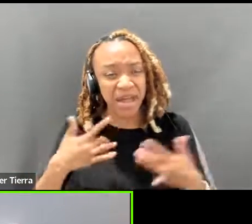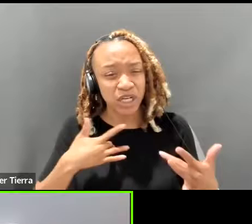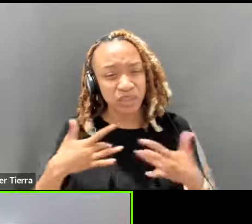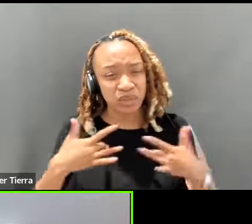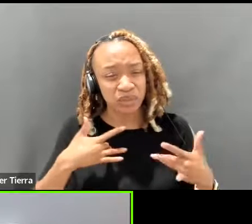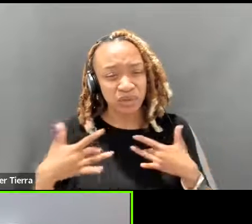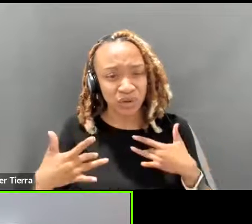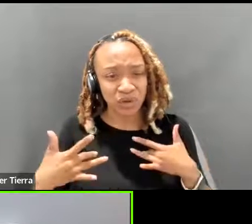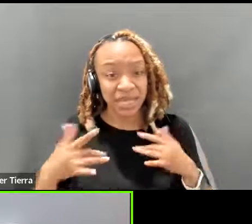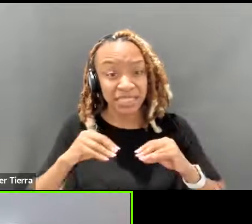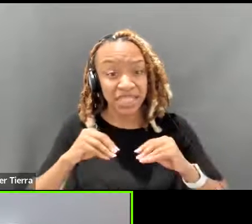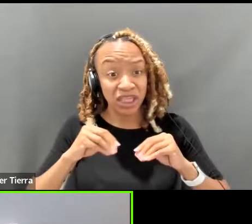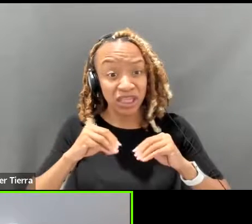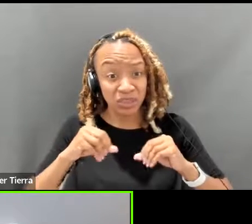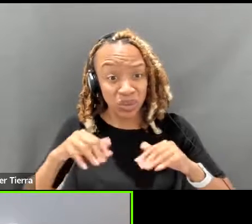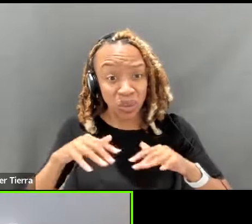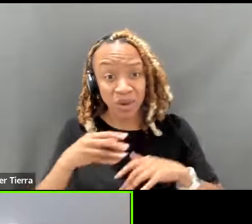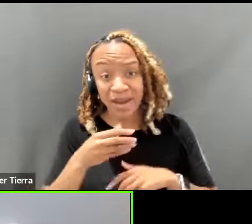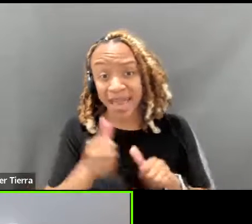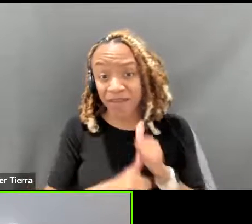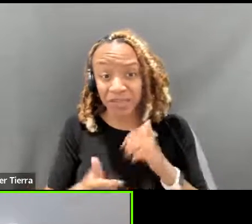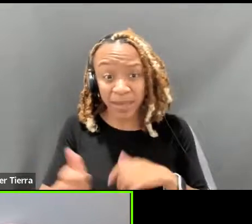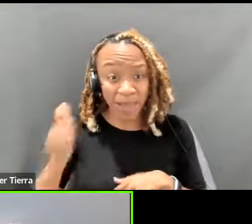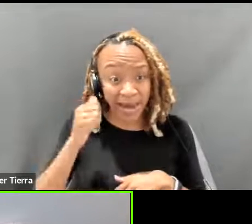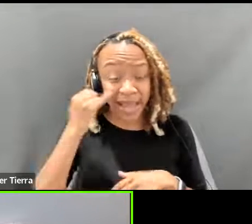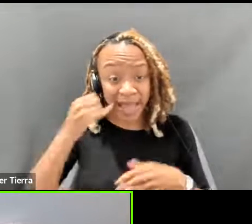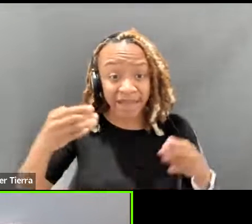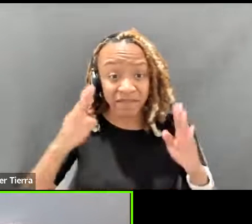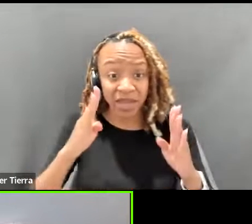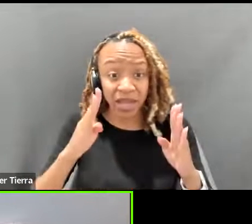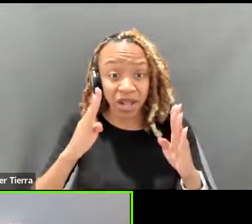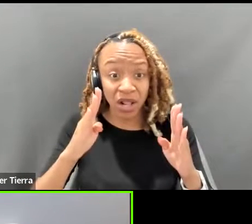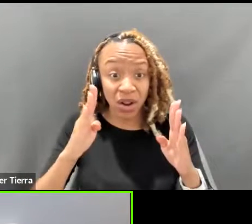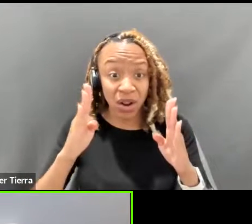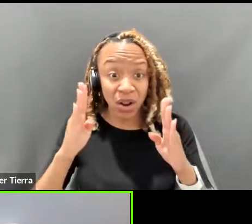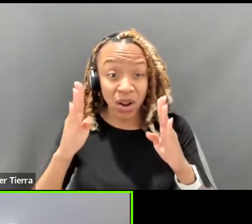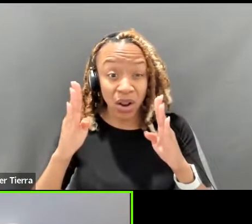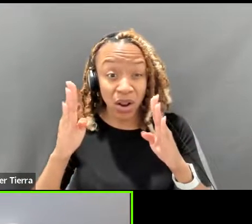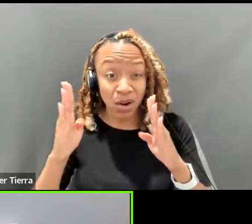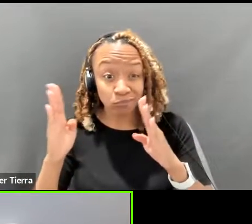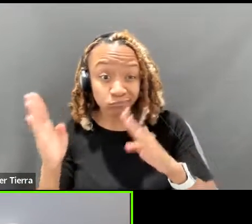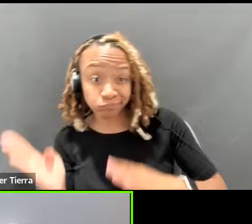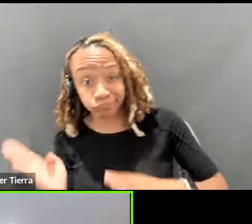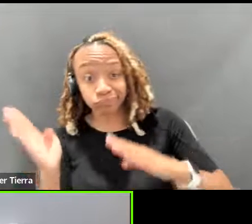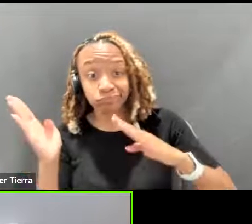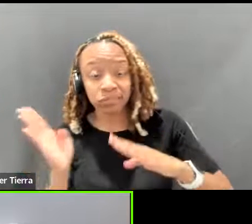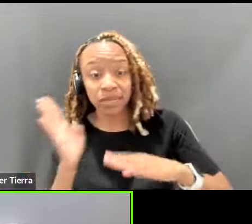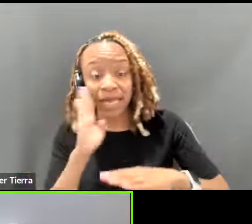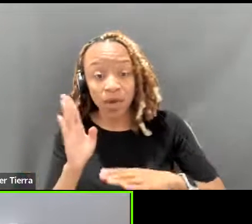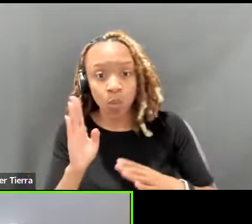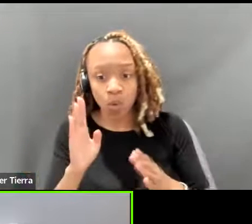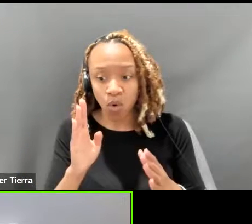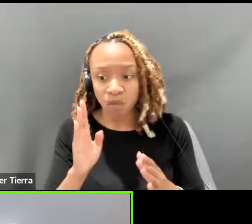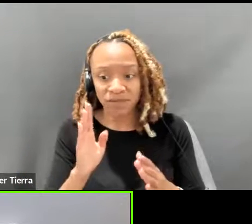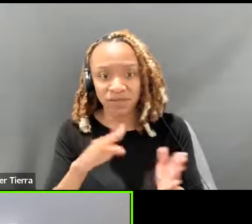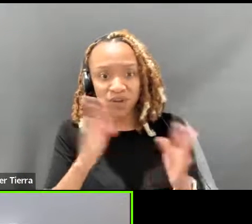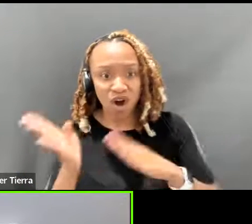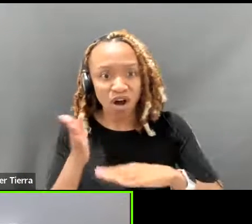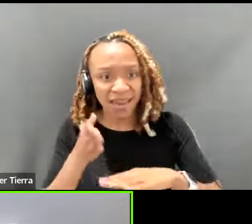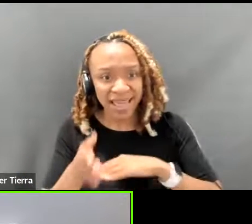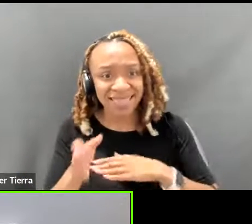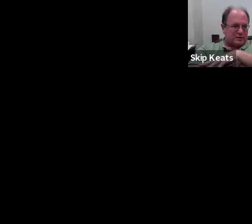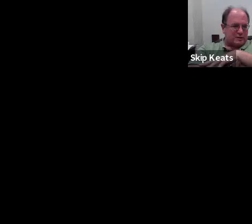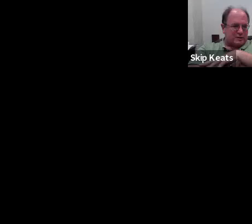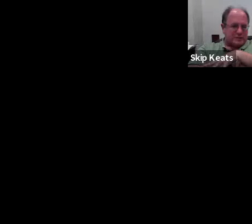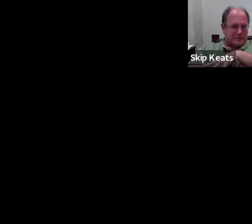that's behind it, if it goes down, it's going to fall over the sidewalk and into the street and could impact